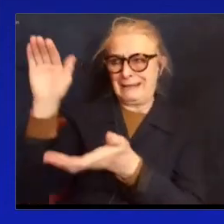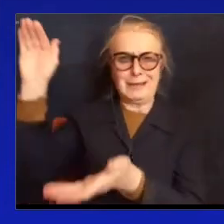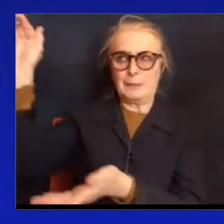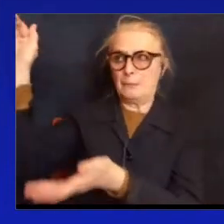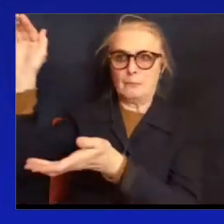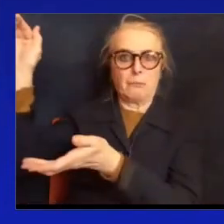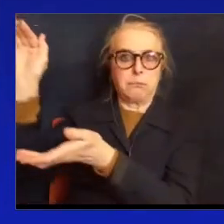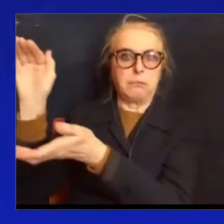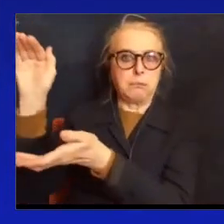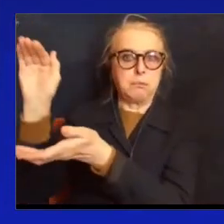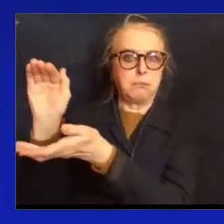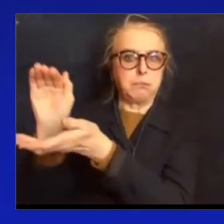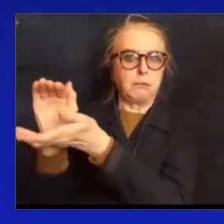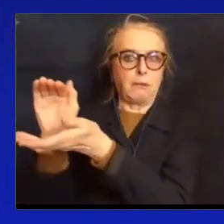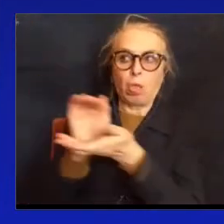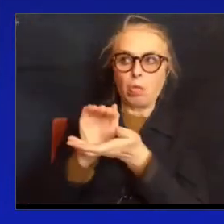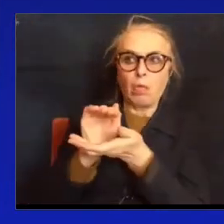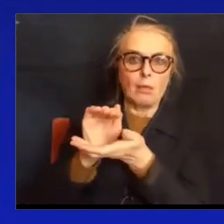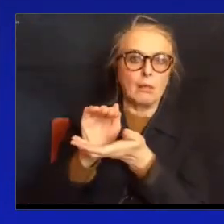told so far?